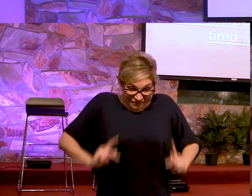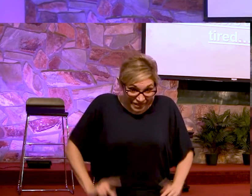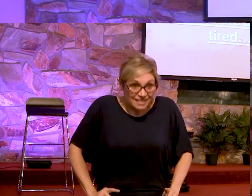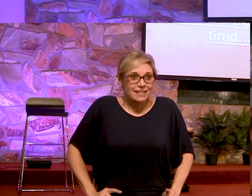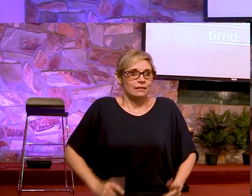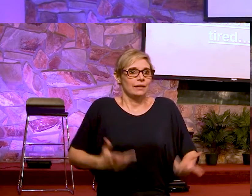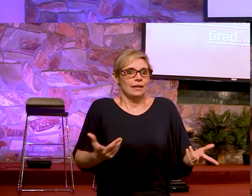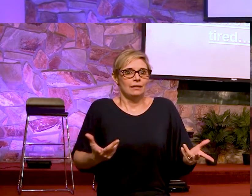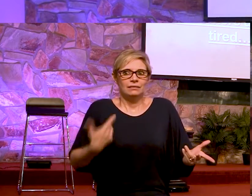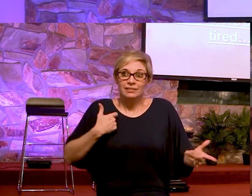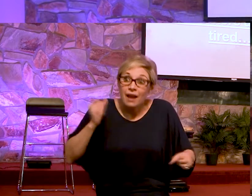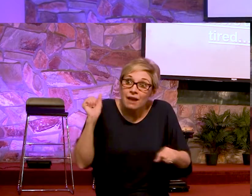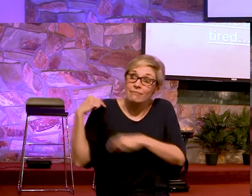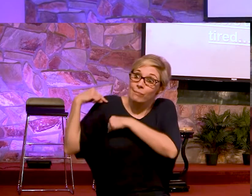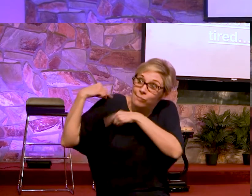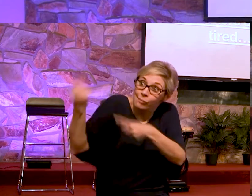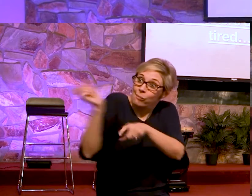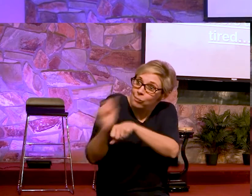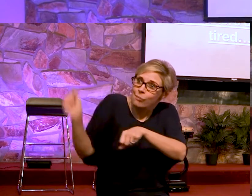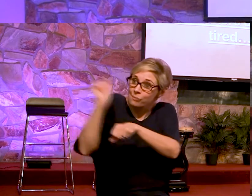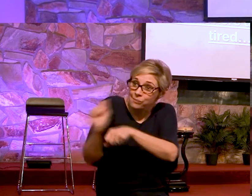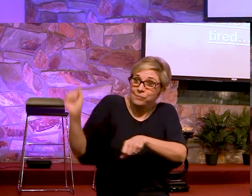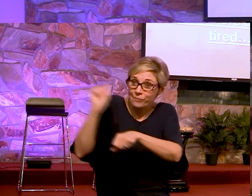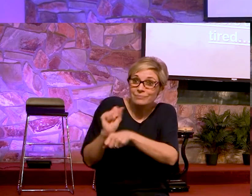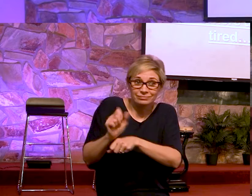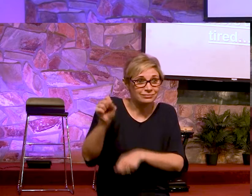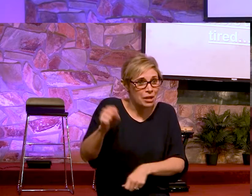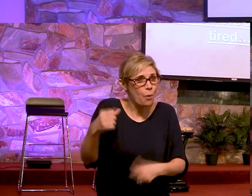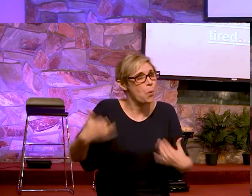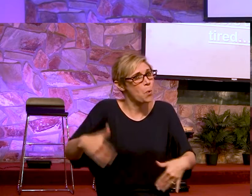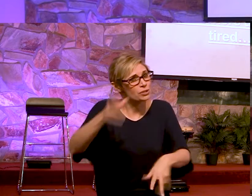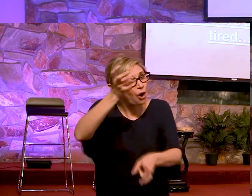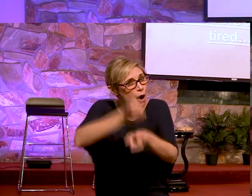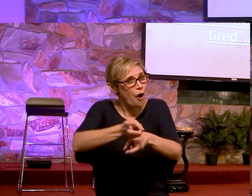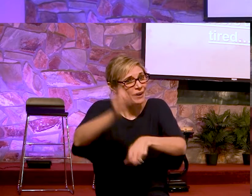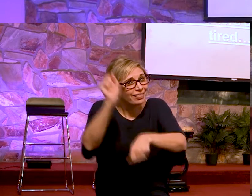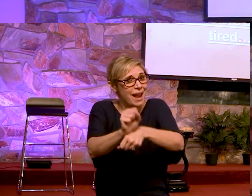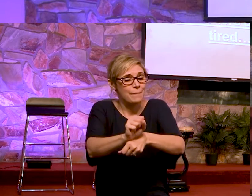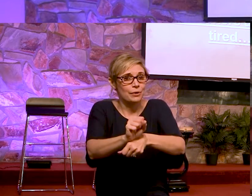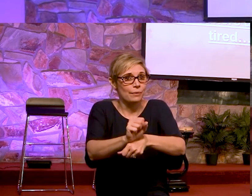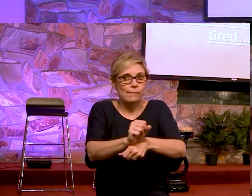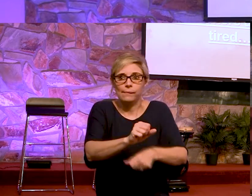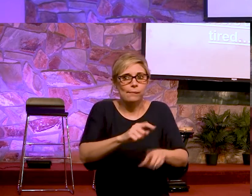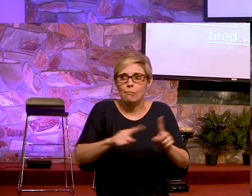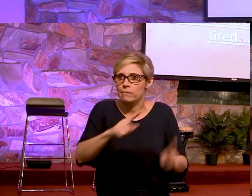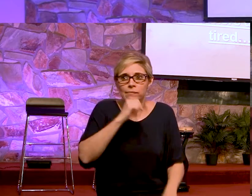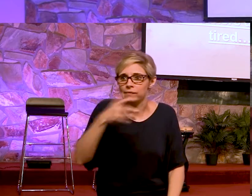exhausted. Mind you, they're only halfway through the project. They're not done yet.